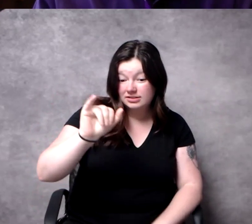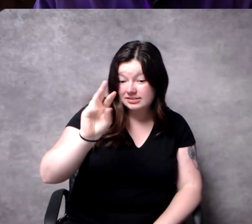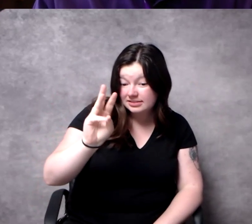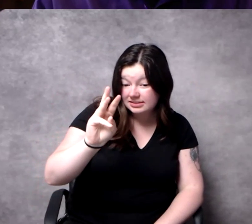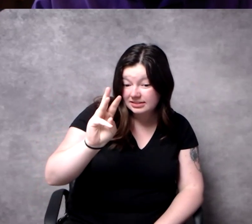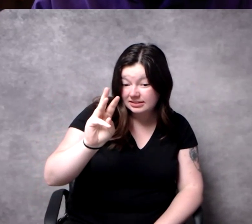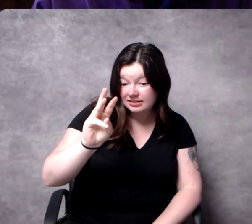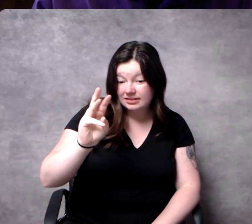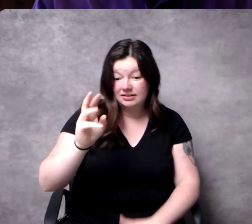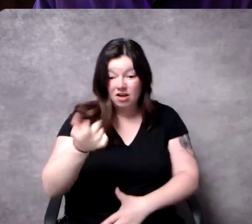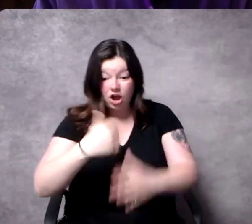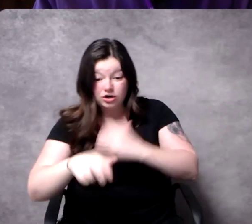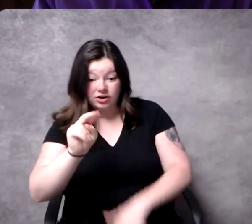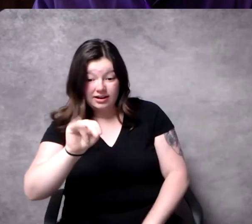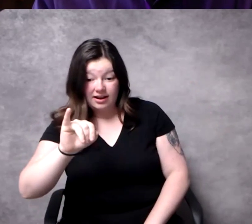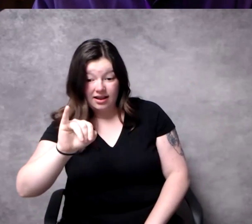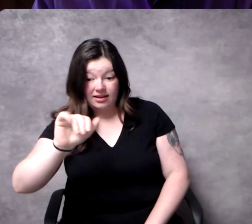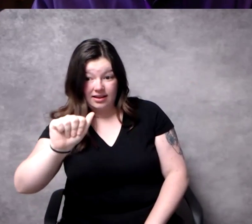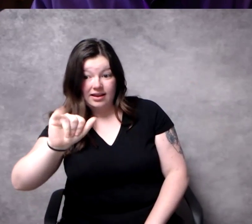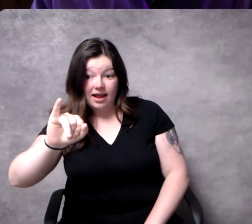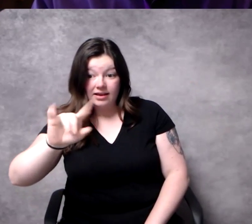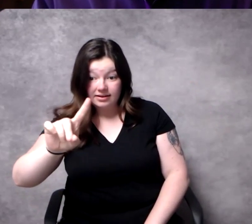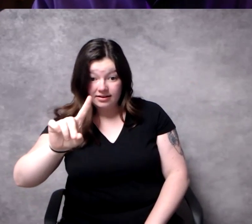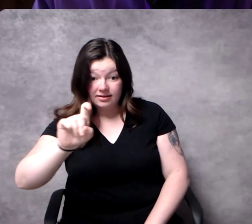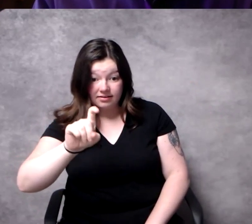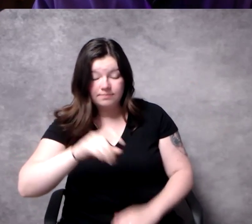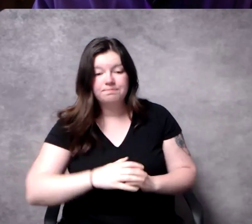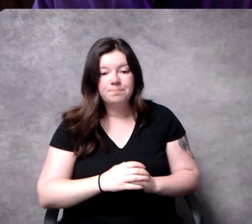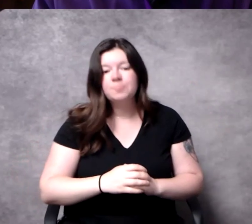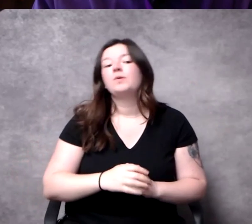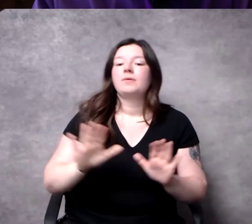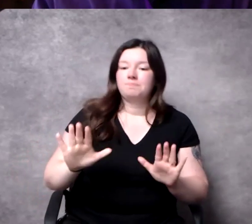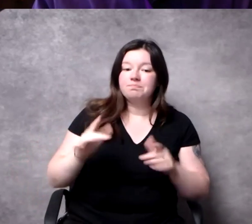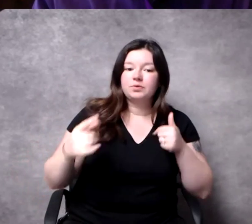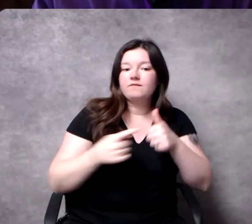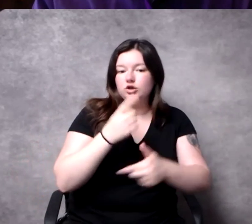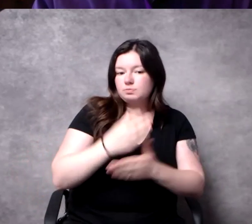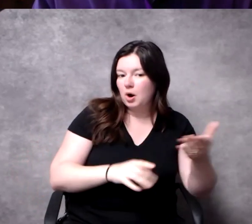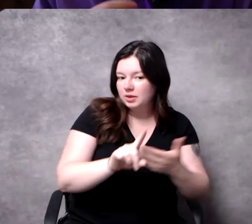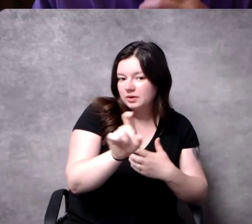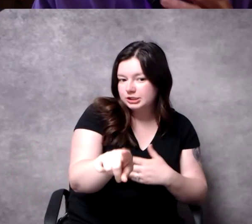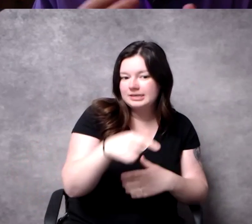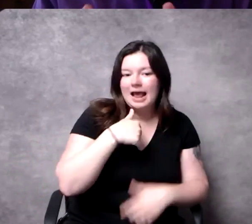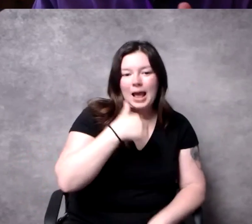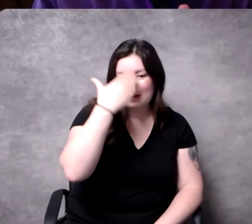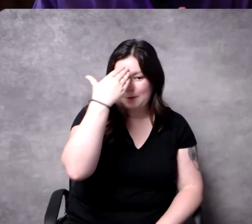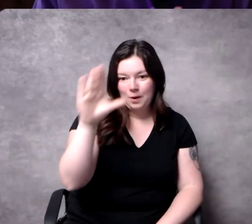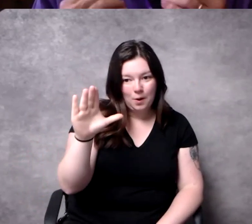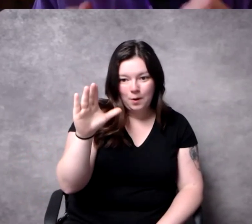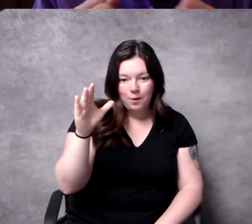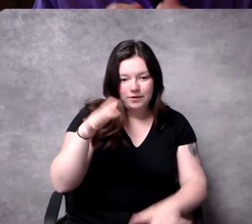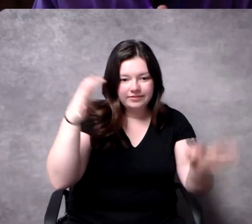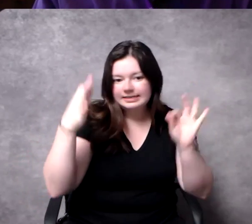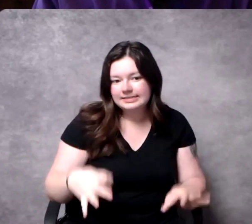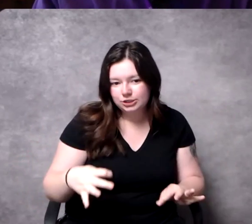NIAID? Right. For the first part of the question, I don't know the decision